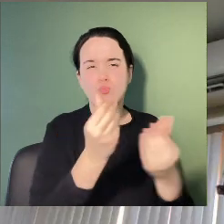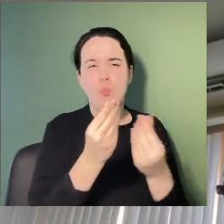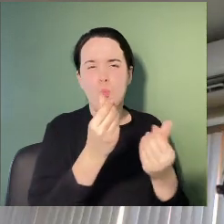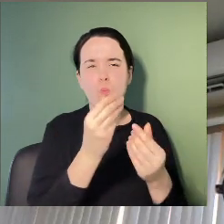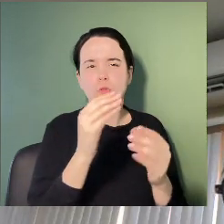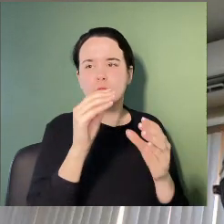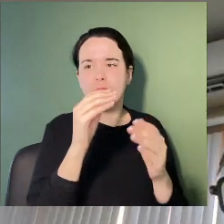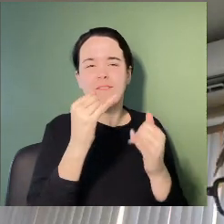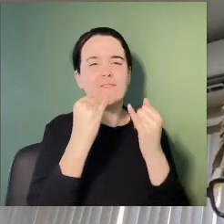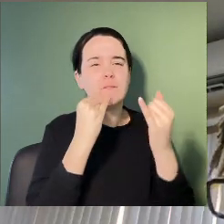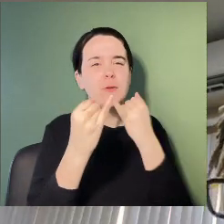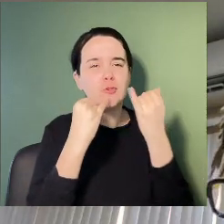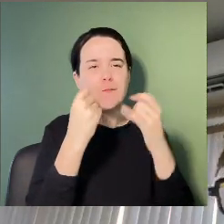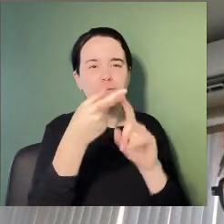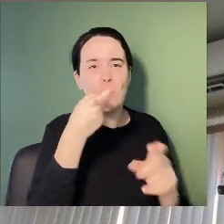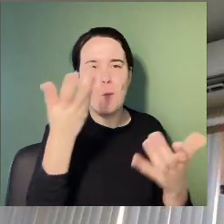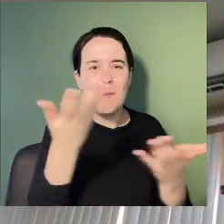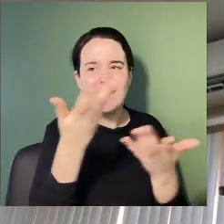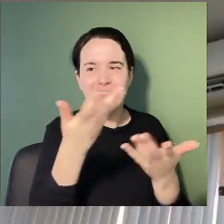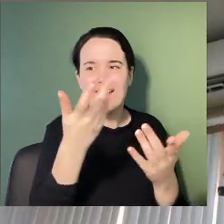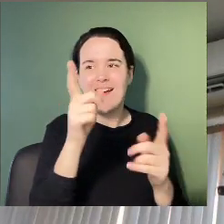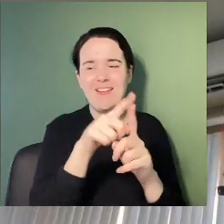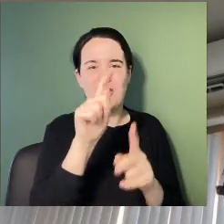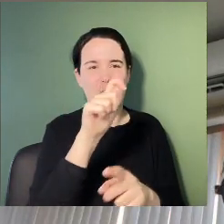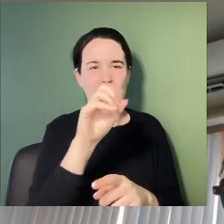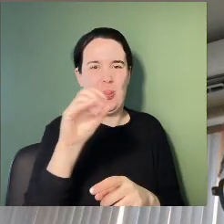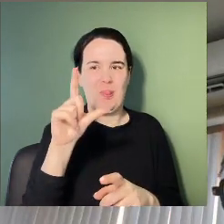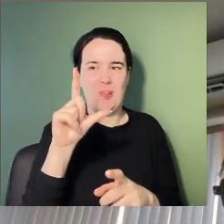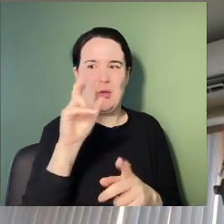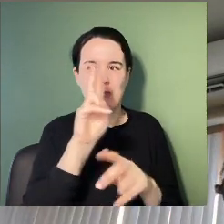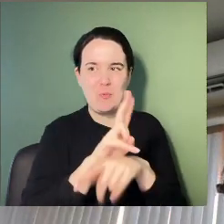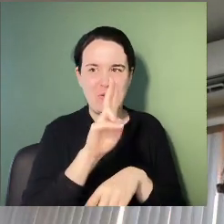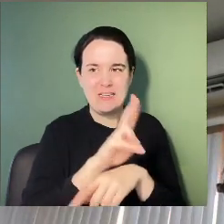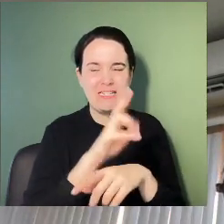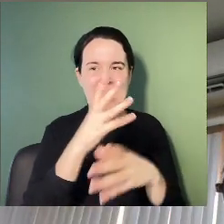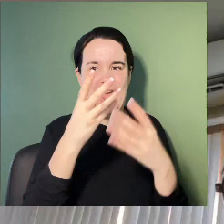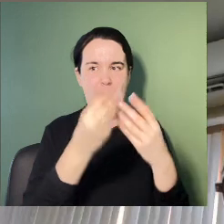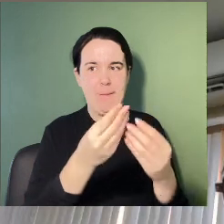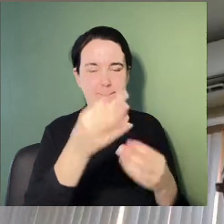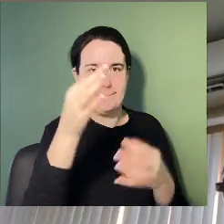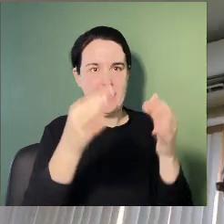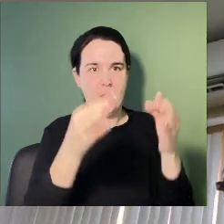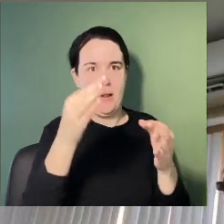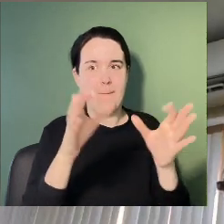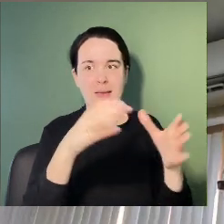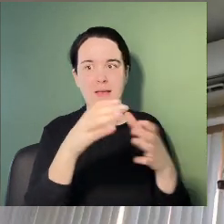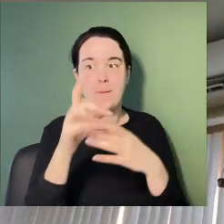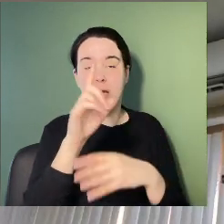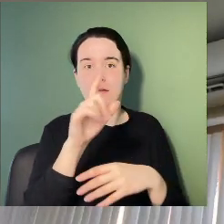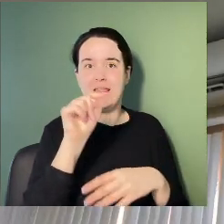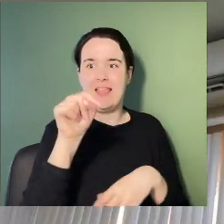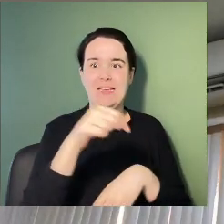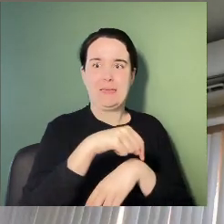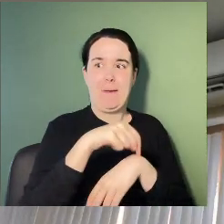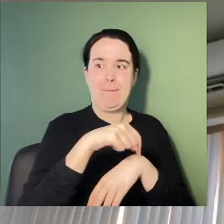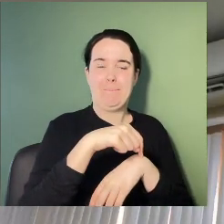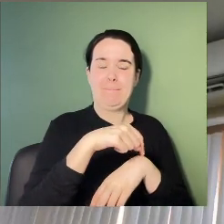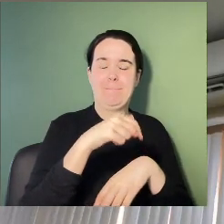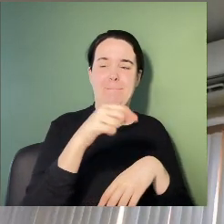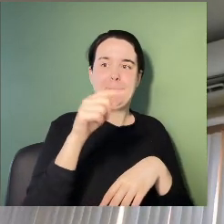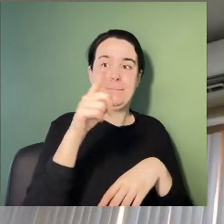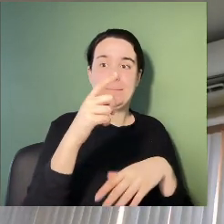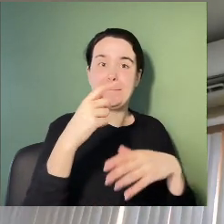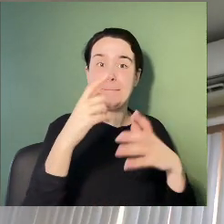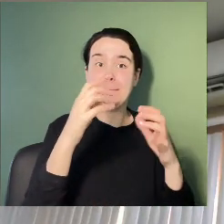And throughout that sort of decades-long process, political parties were not happy at the at